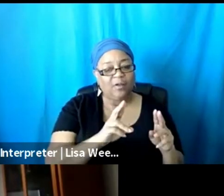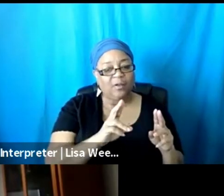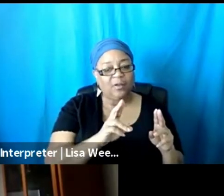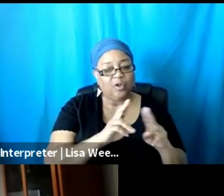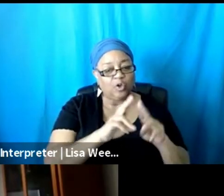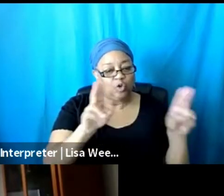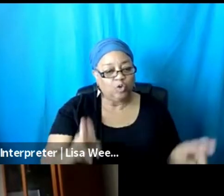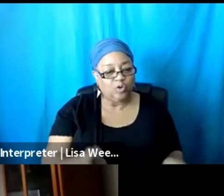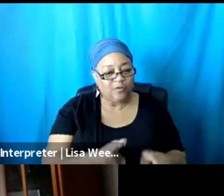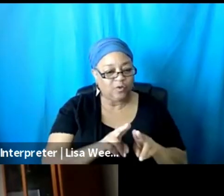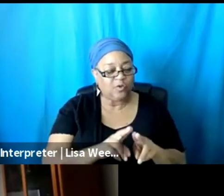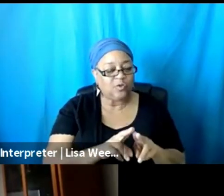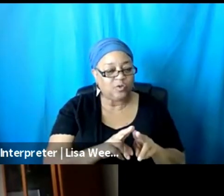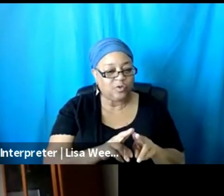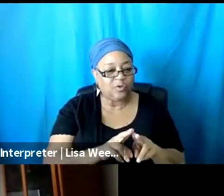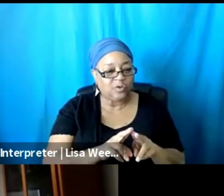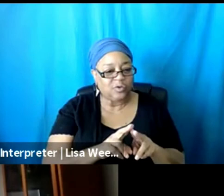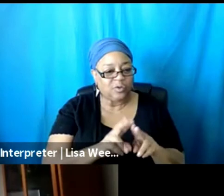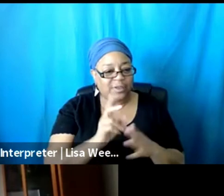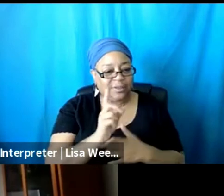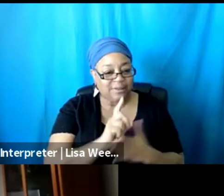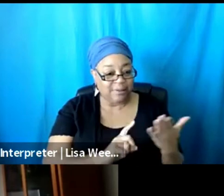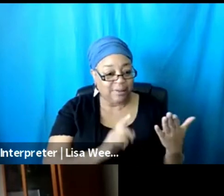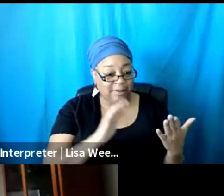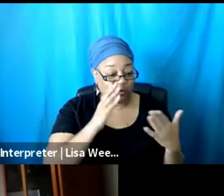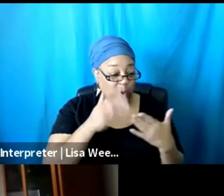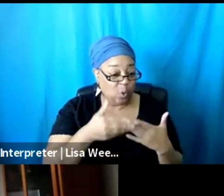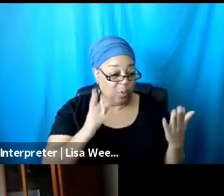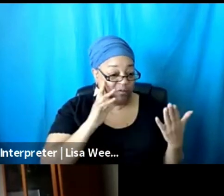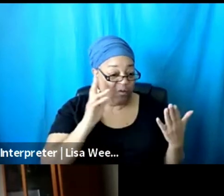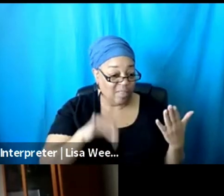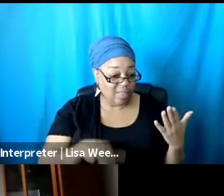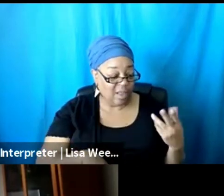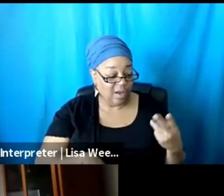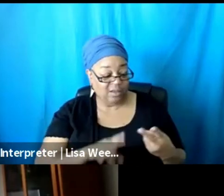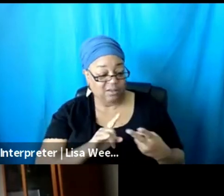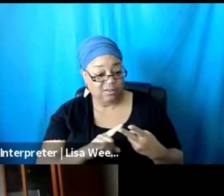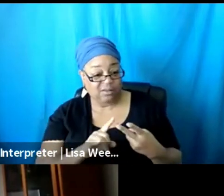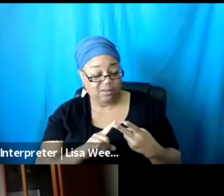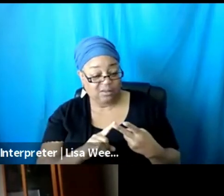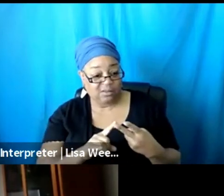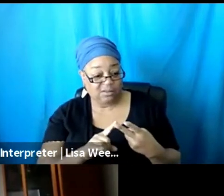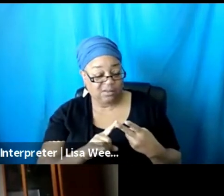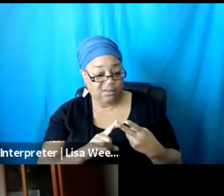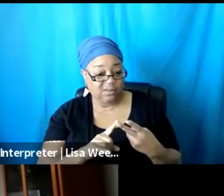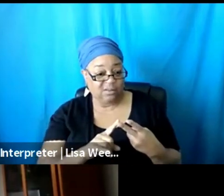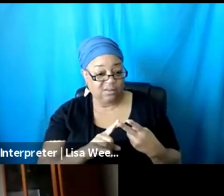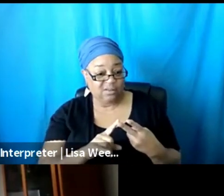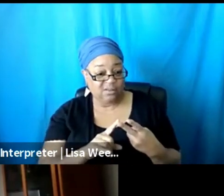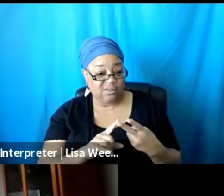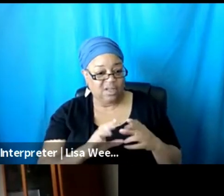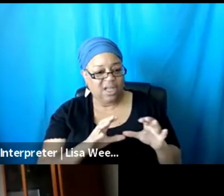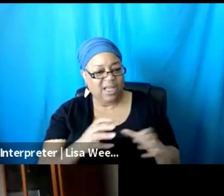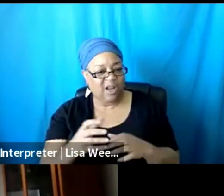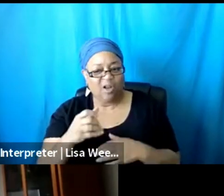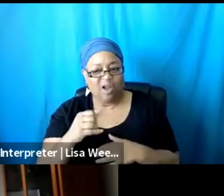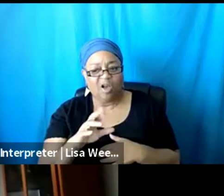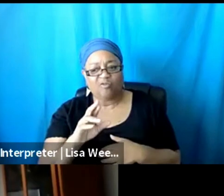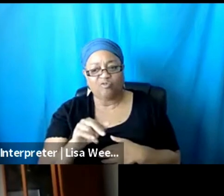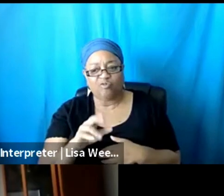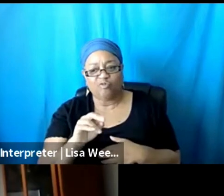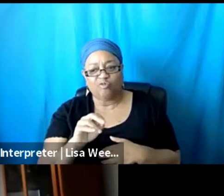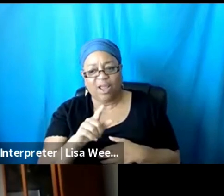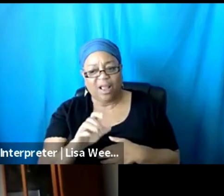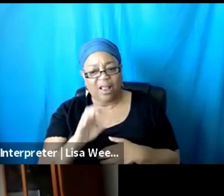and it's rather open on that. And the second part has to do with the categorization of rail and the grade